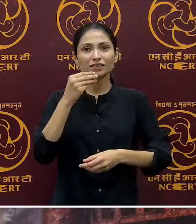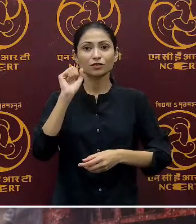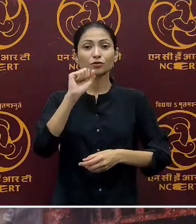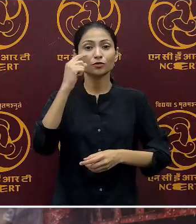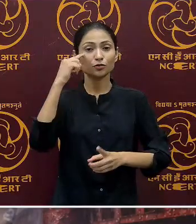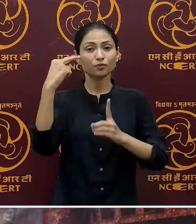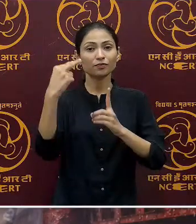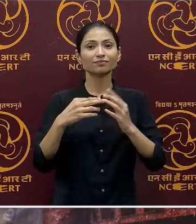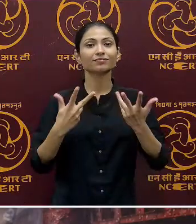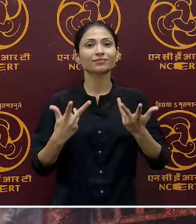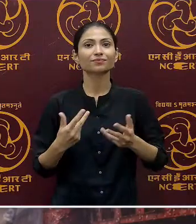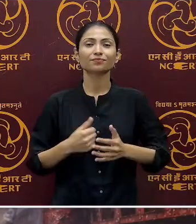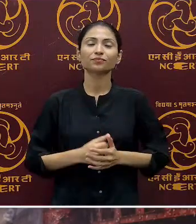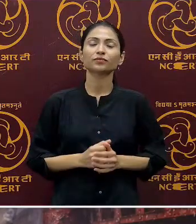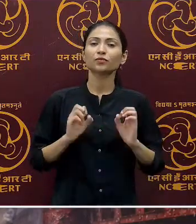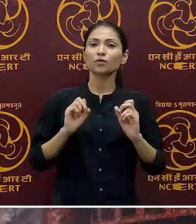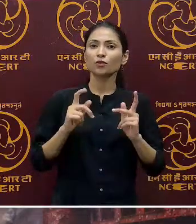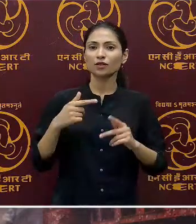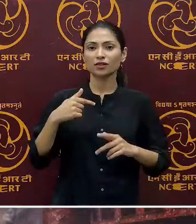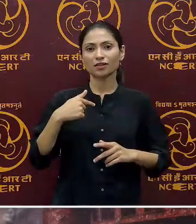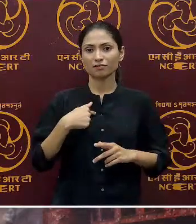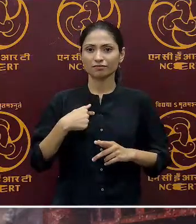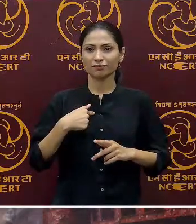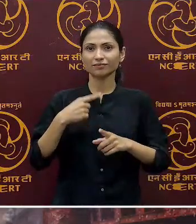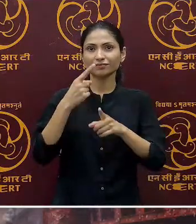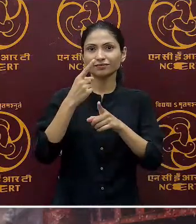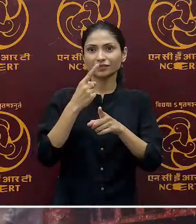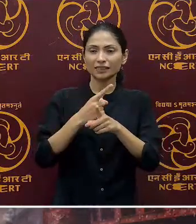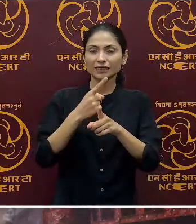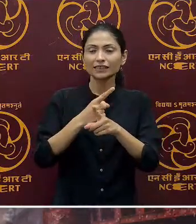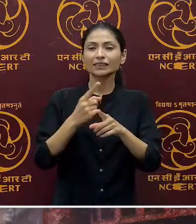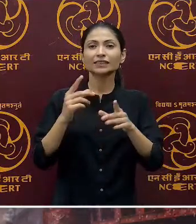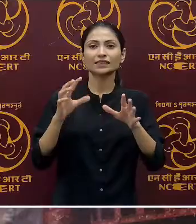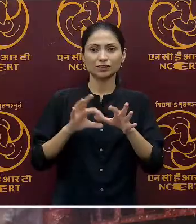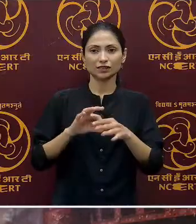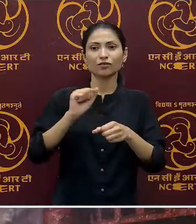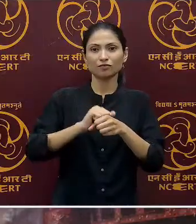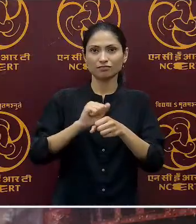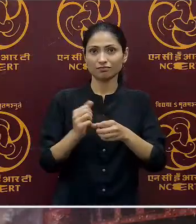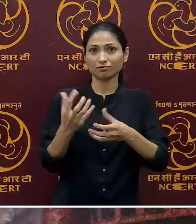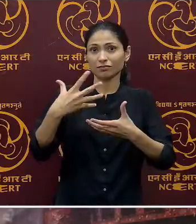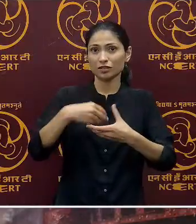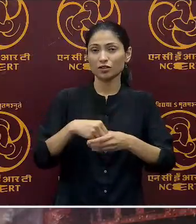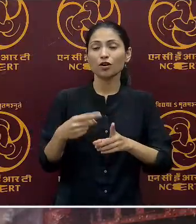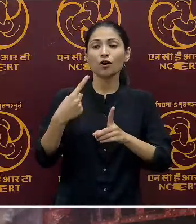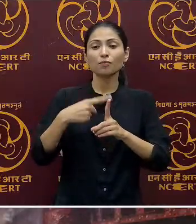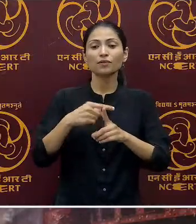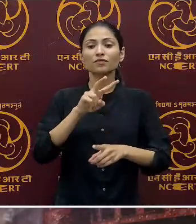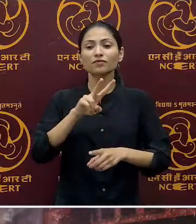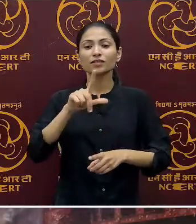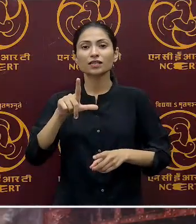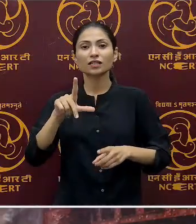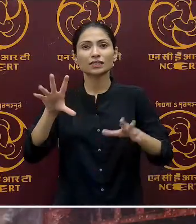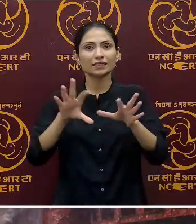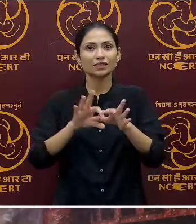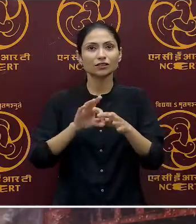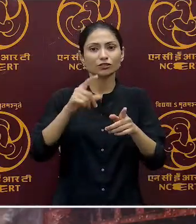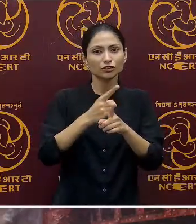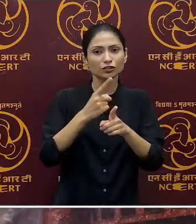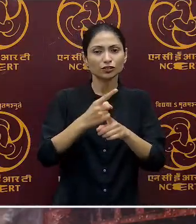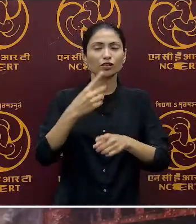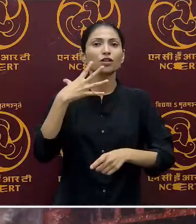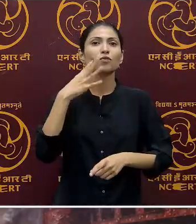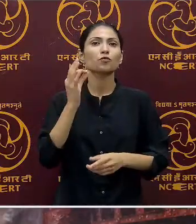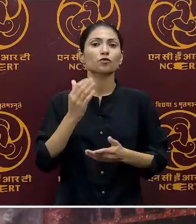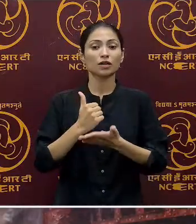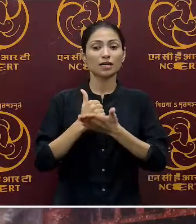would say that these virtual labs are very important for teachers as well, as these virtual labs provide the